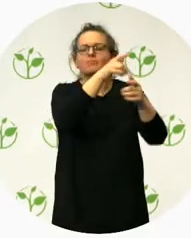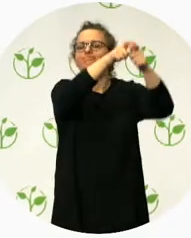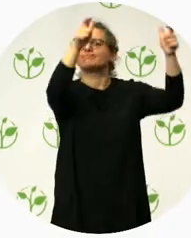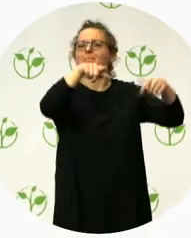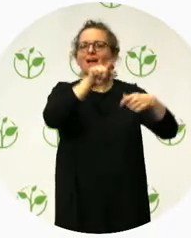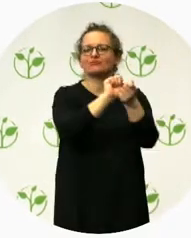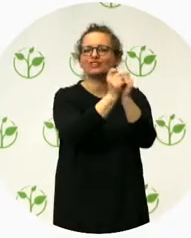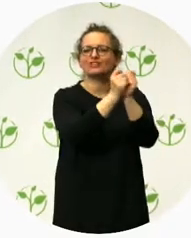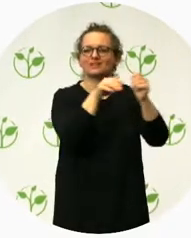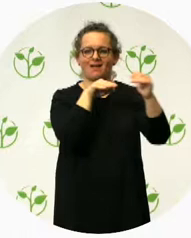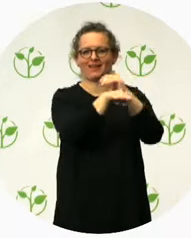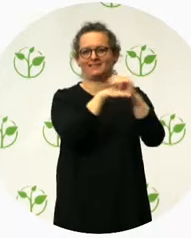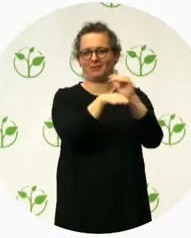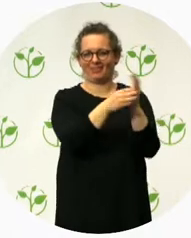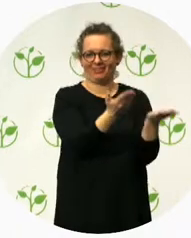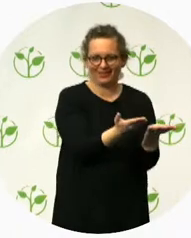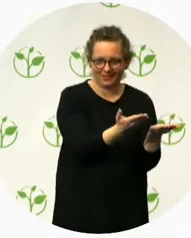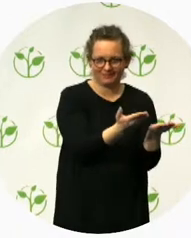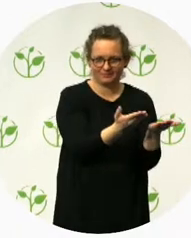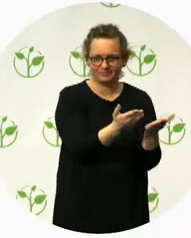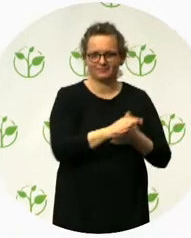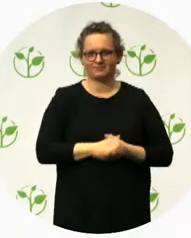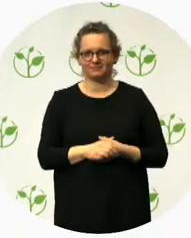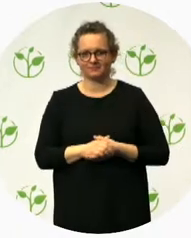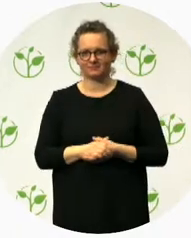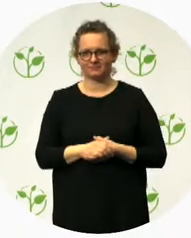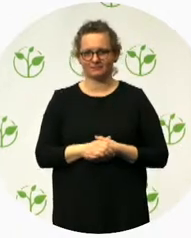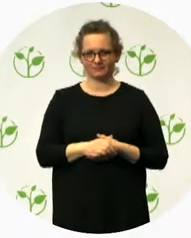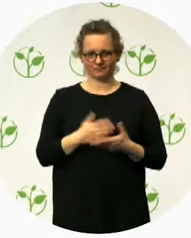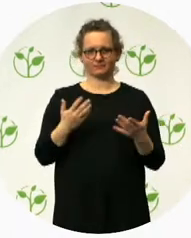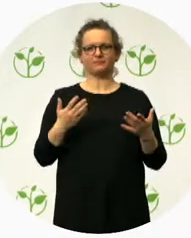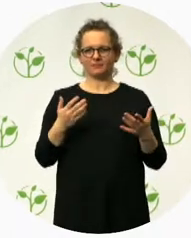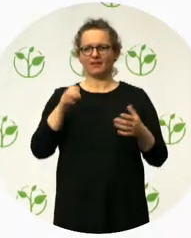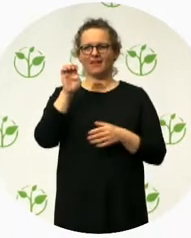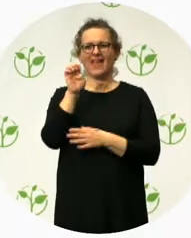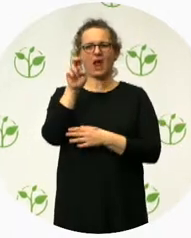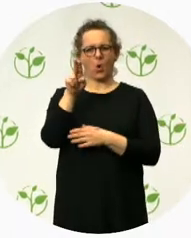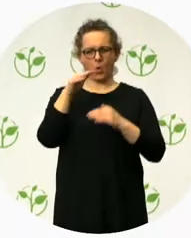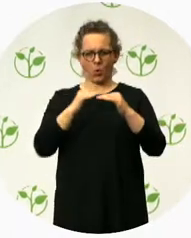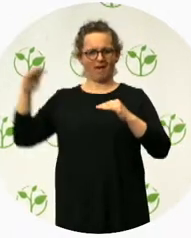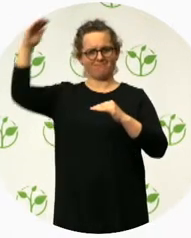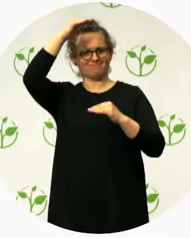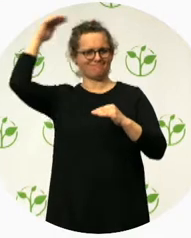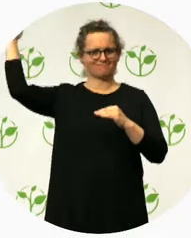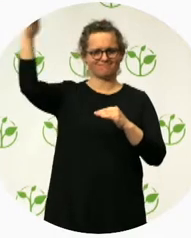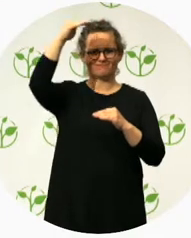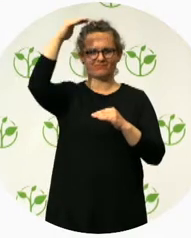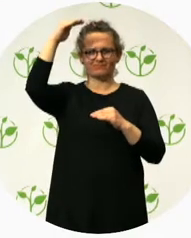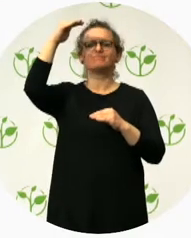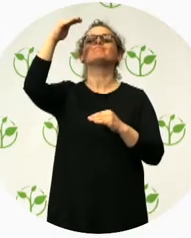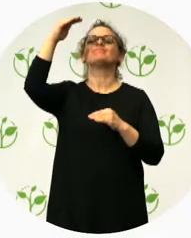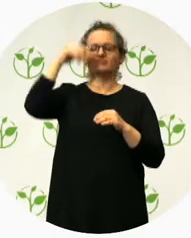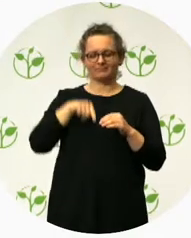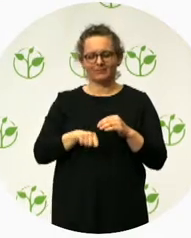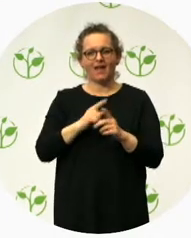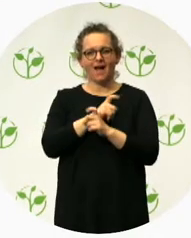Act to ensure the accessibility of essential goods and services in the single market.